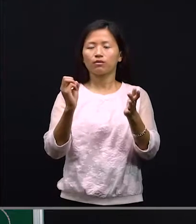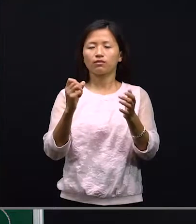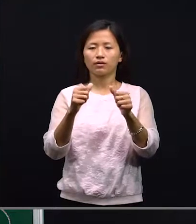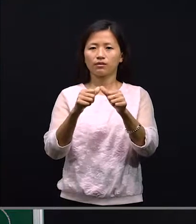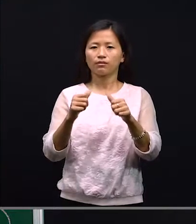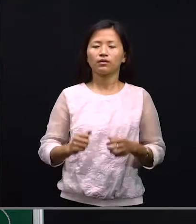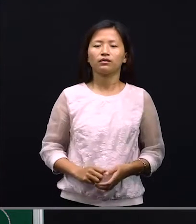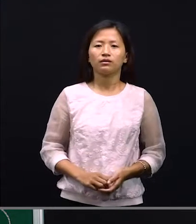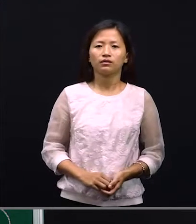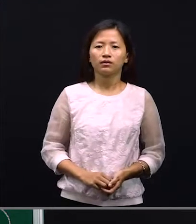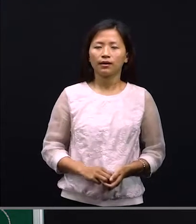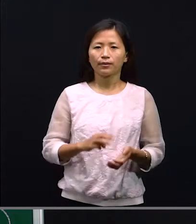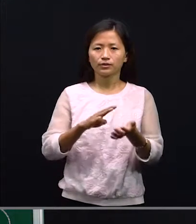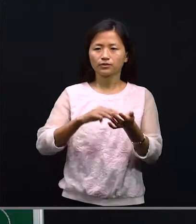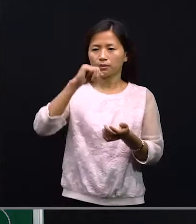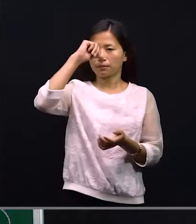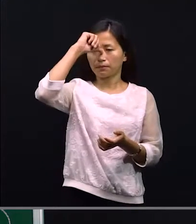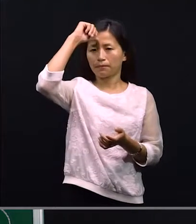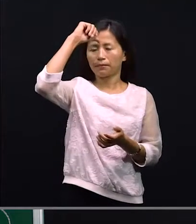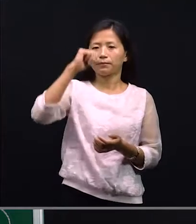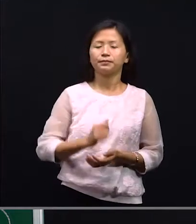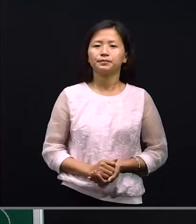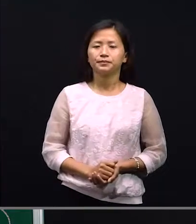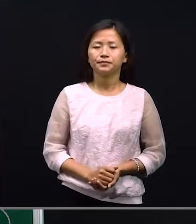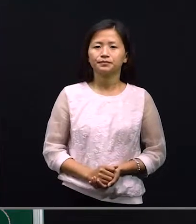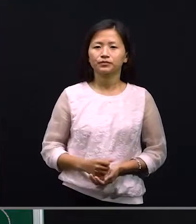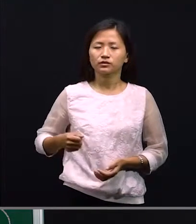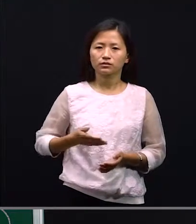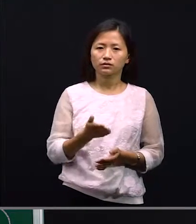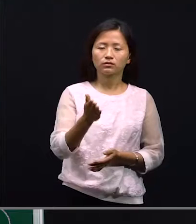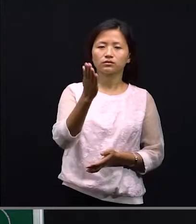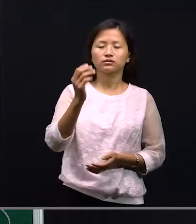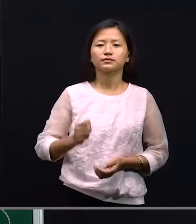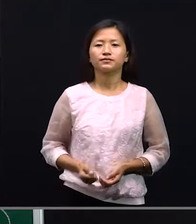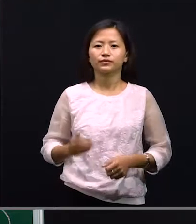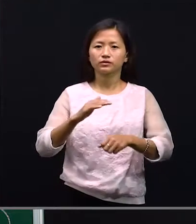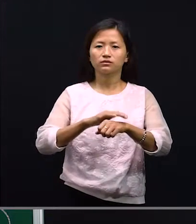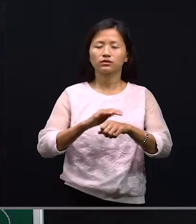from Mao, which is between Manipur and Pek, and then it goes and touch